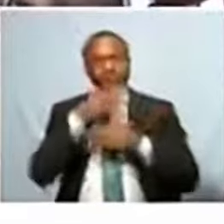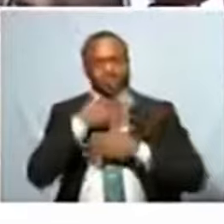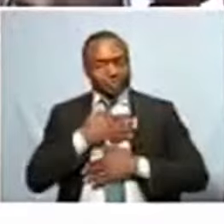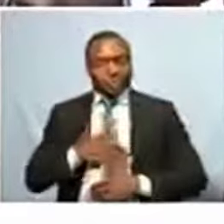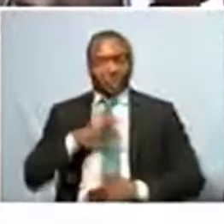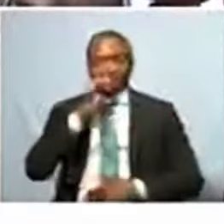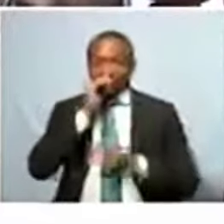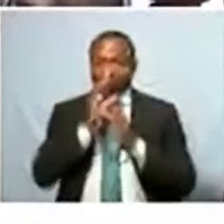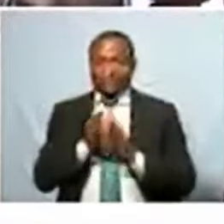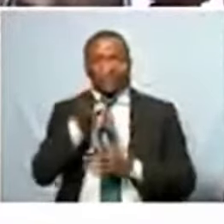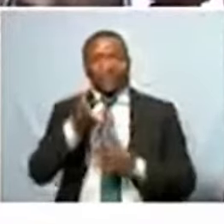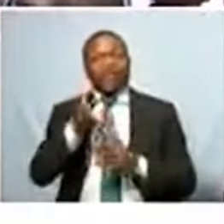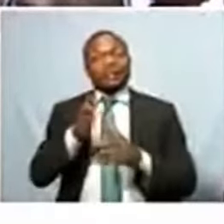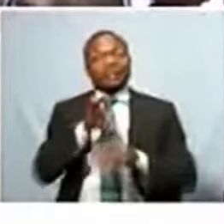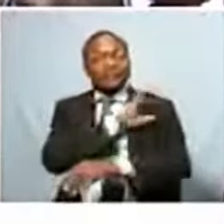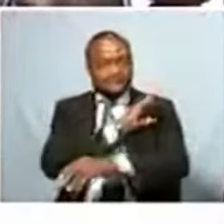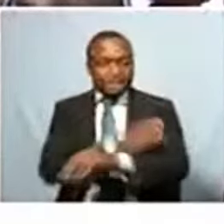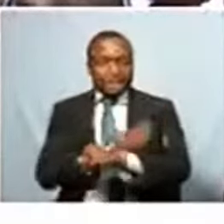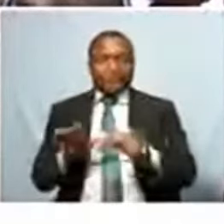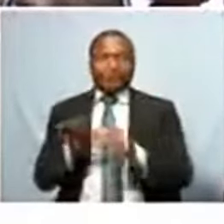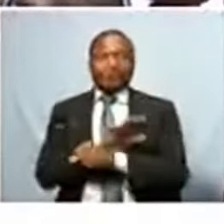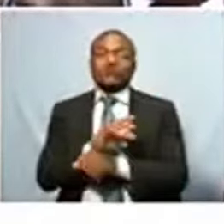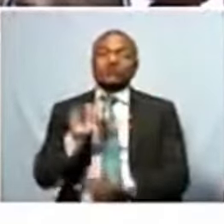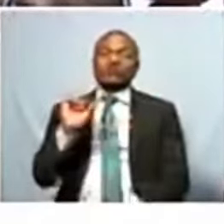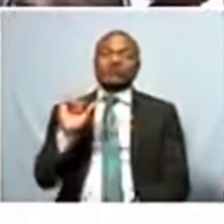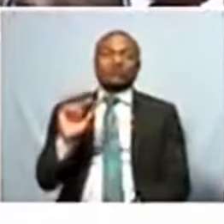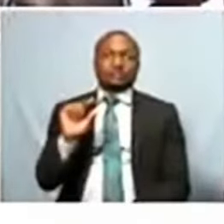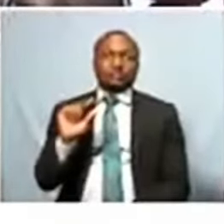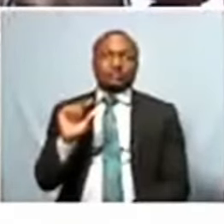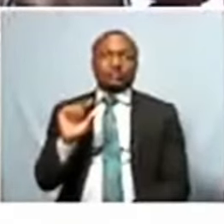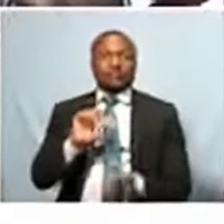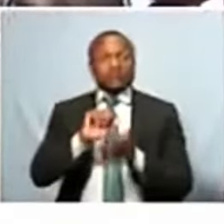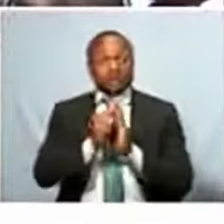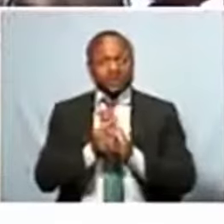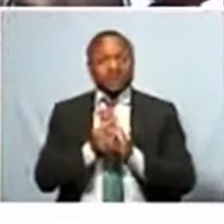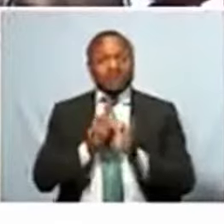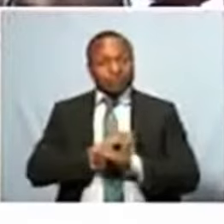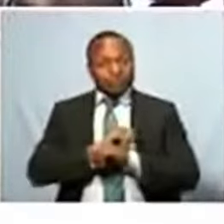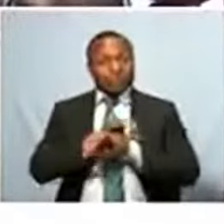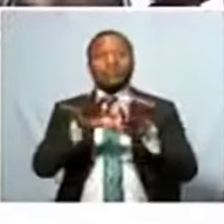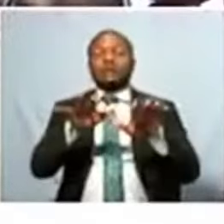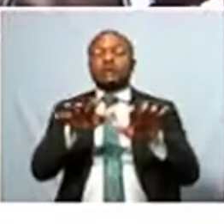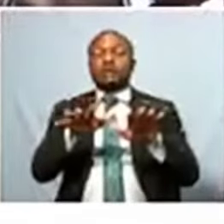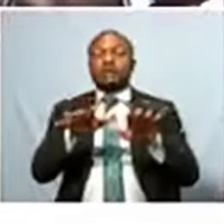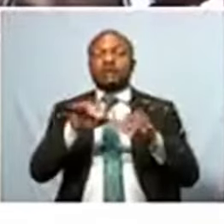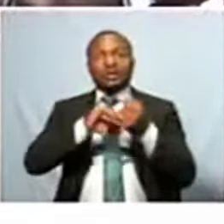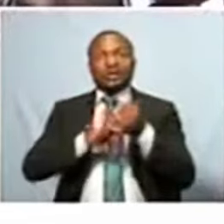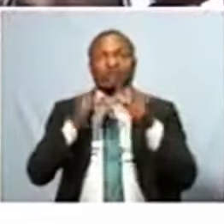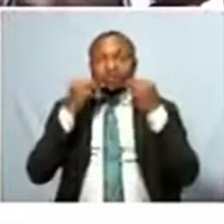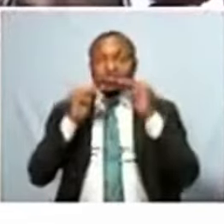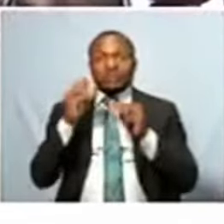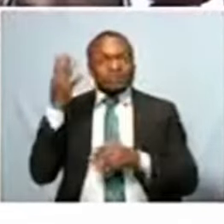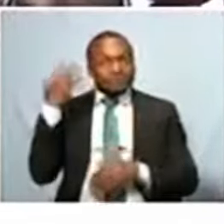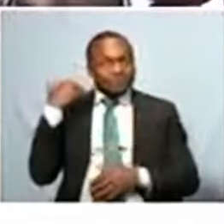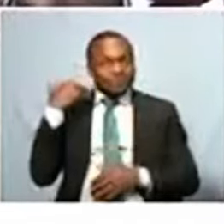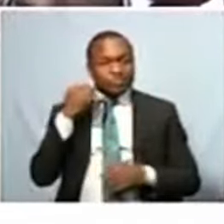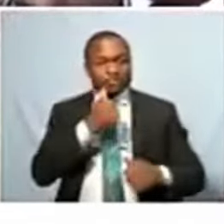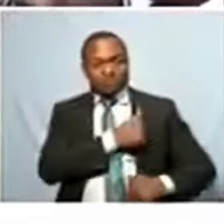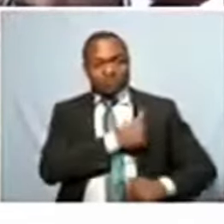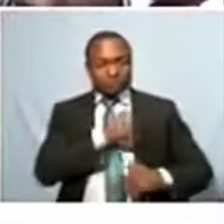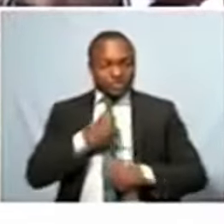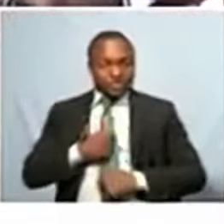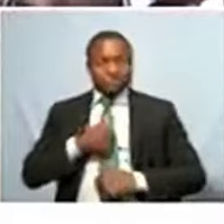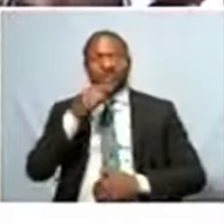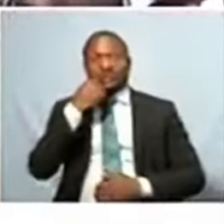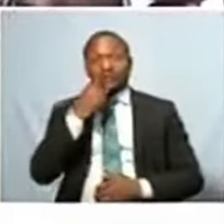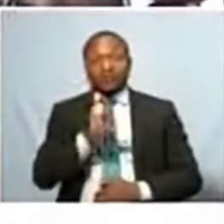Madam Speaker, there's a very powerful, small article circulating on social media from a former soldier who